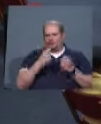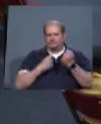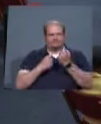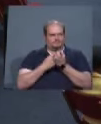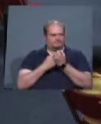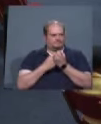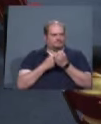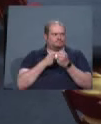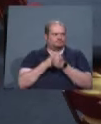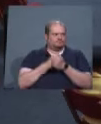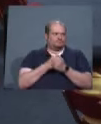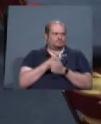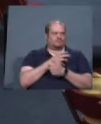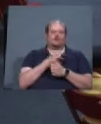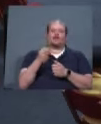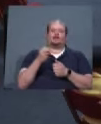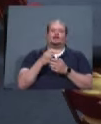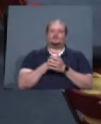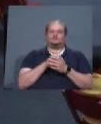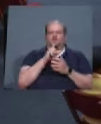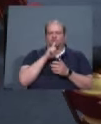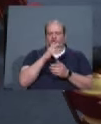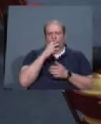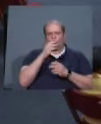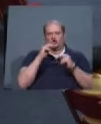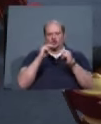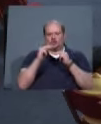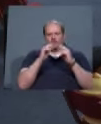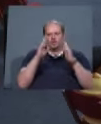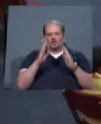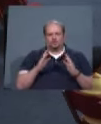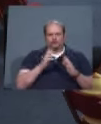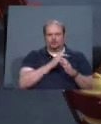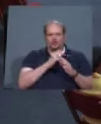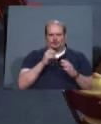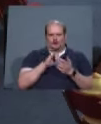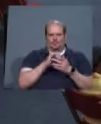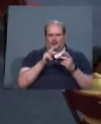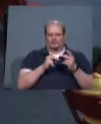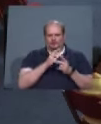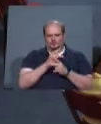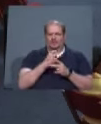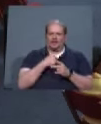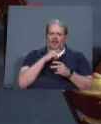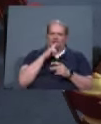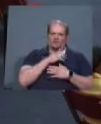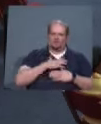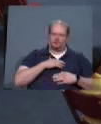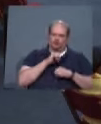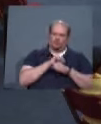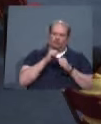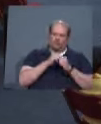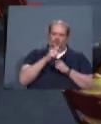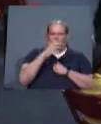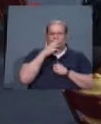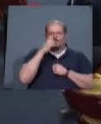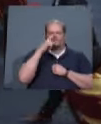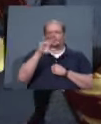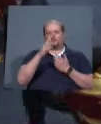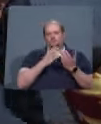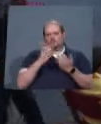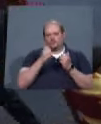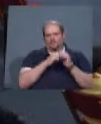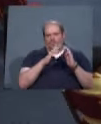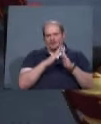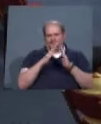guns and been a good negotiator in those terms. And I want to say I appreciate working with you, and thanks for your service to the